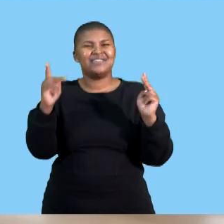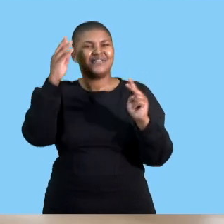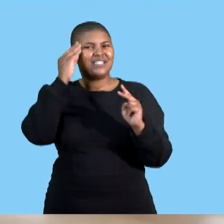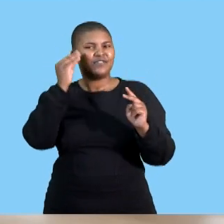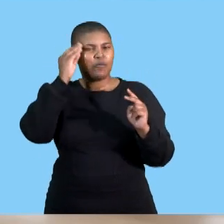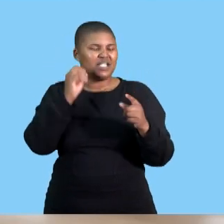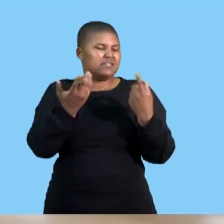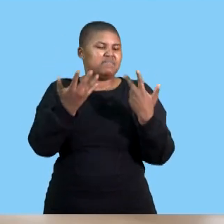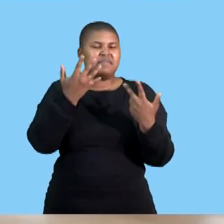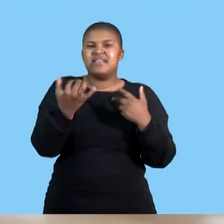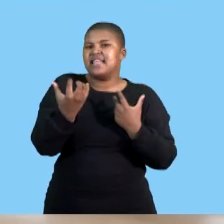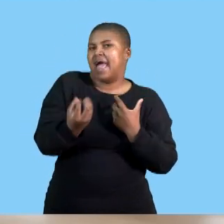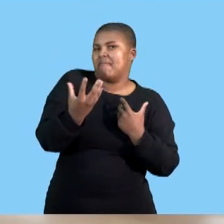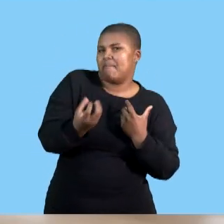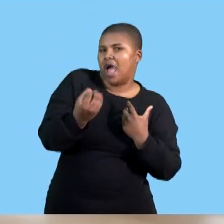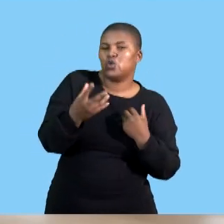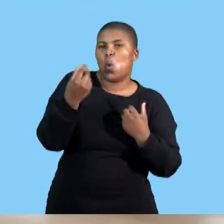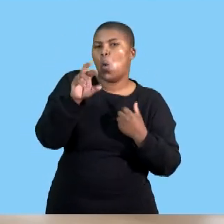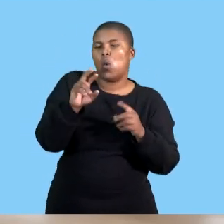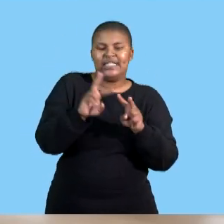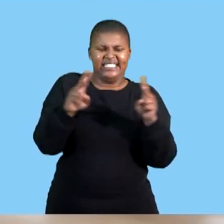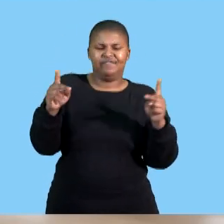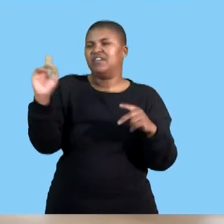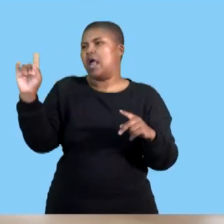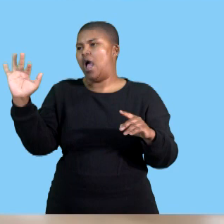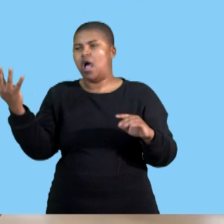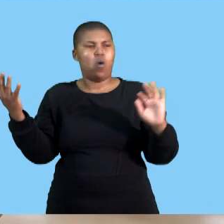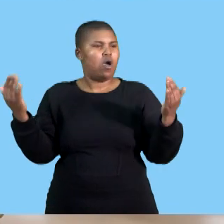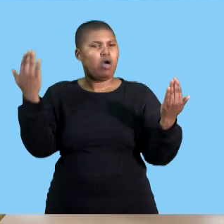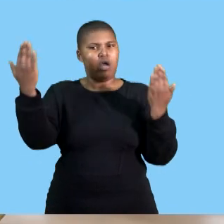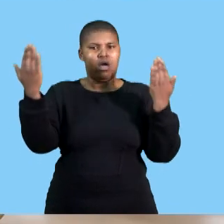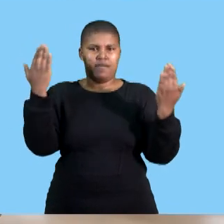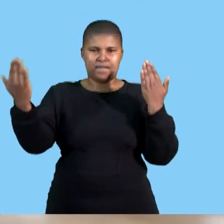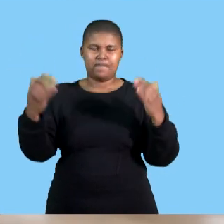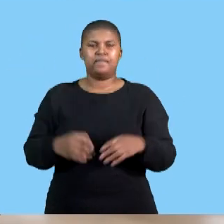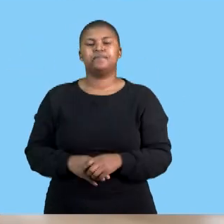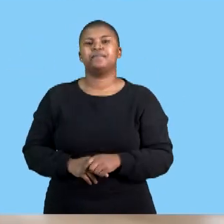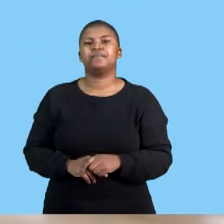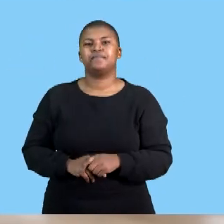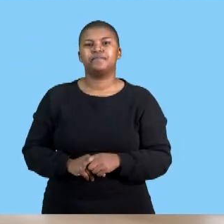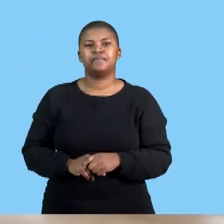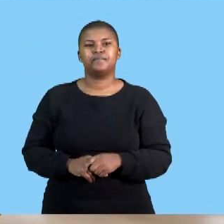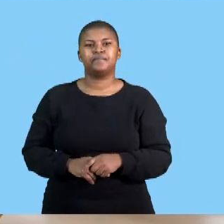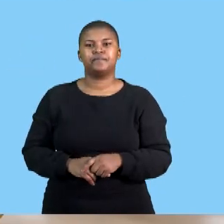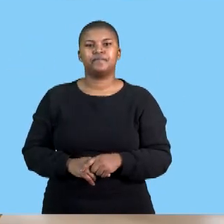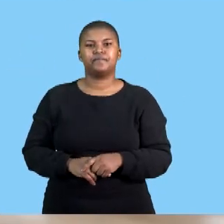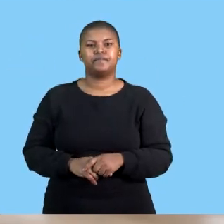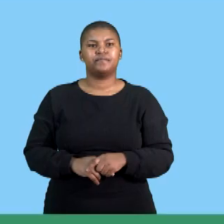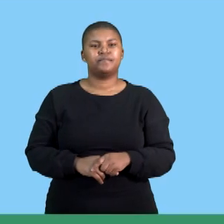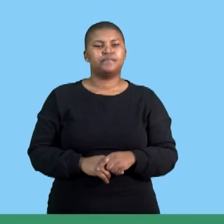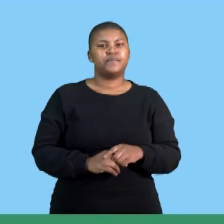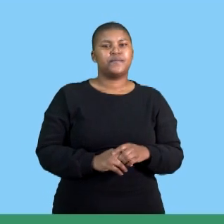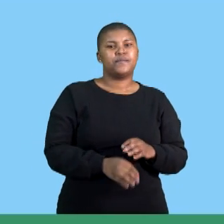different information or data, or even to differentiate between data. Then we have a